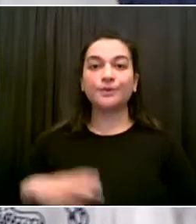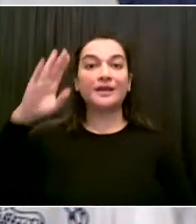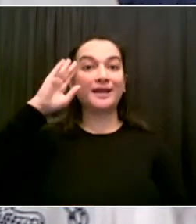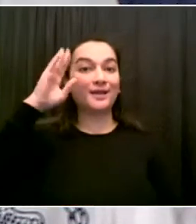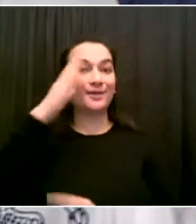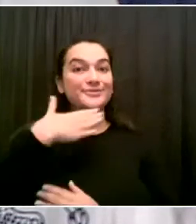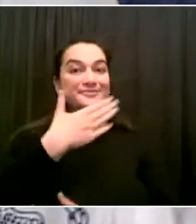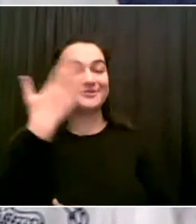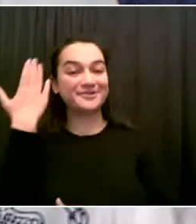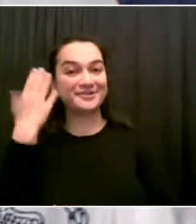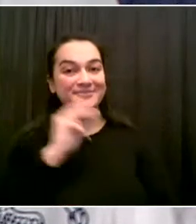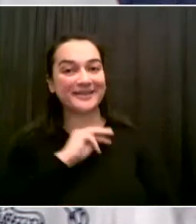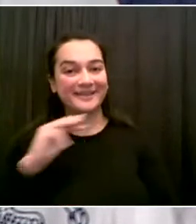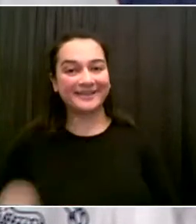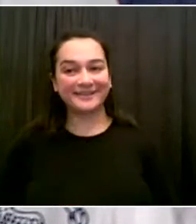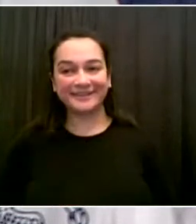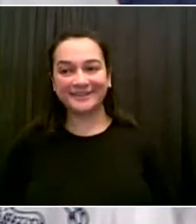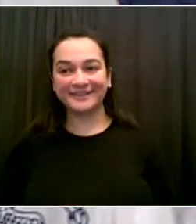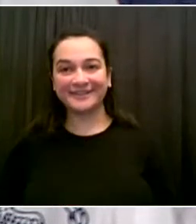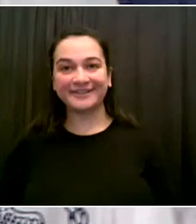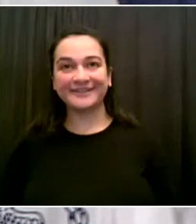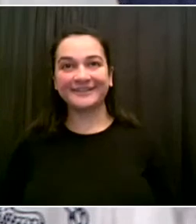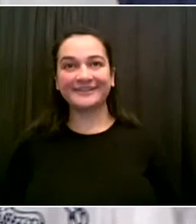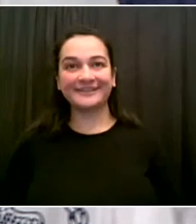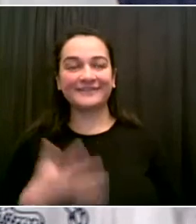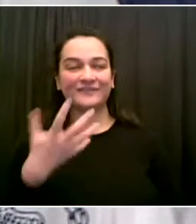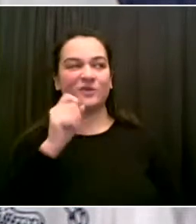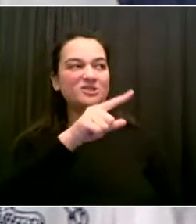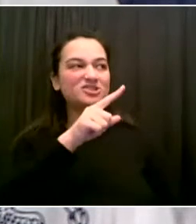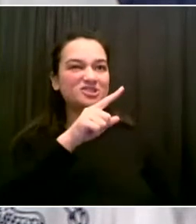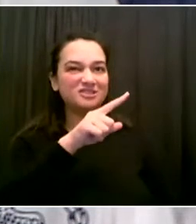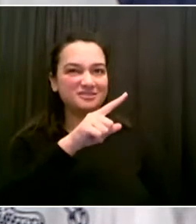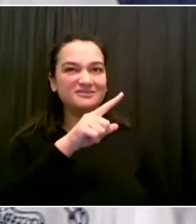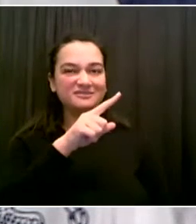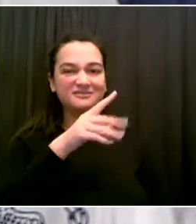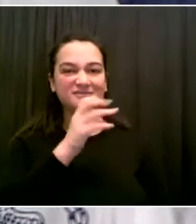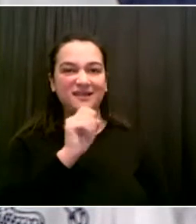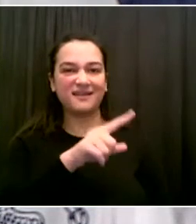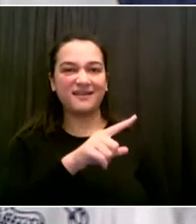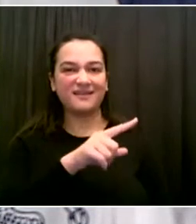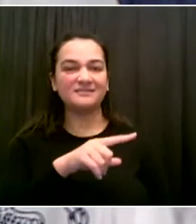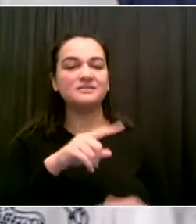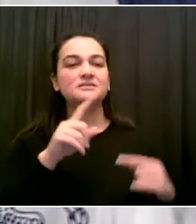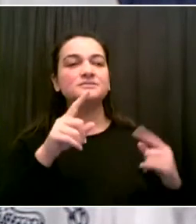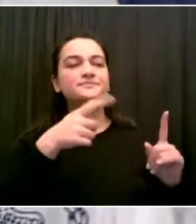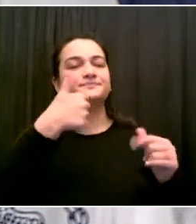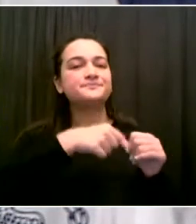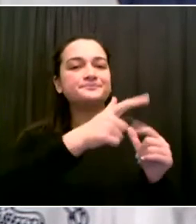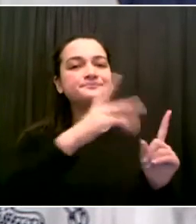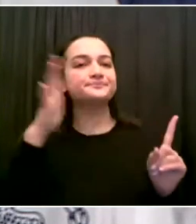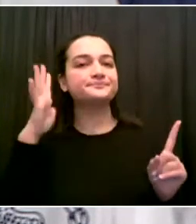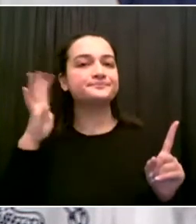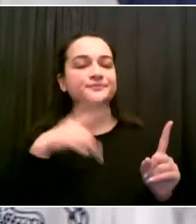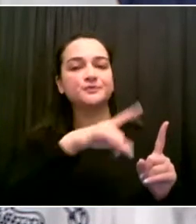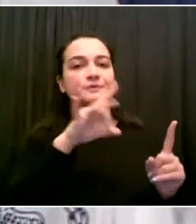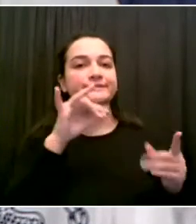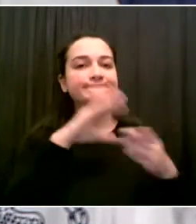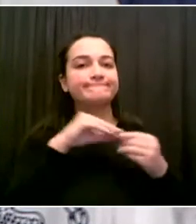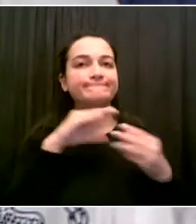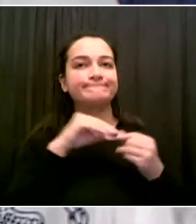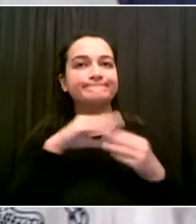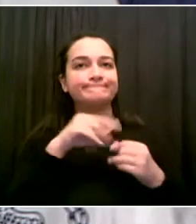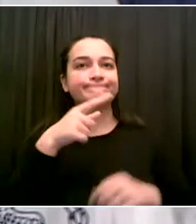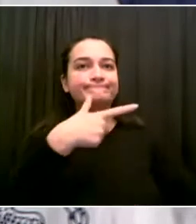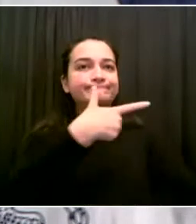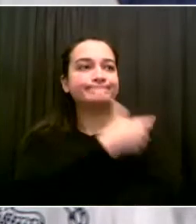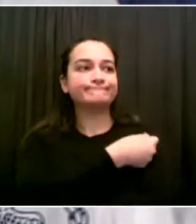I have a question for you. You mentioned that, and we know that you get the Johnson & Johnson vaccine. I want to ask